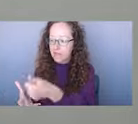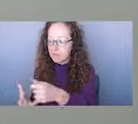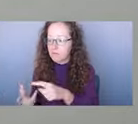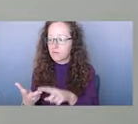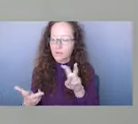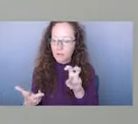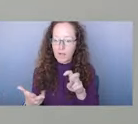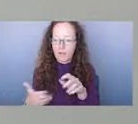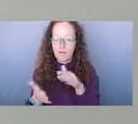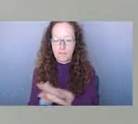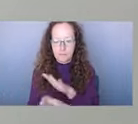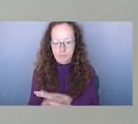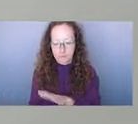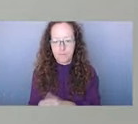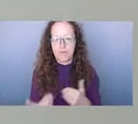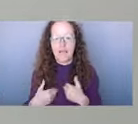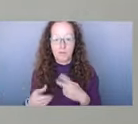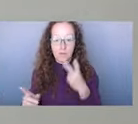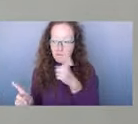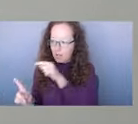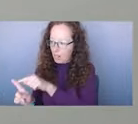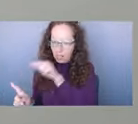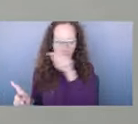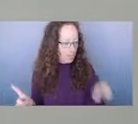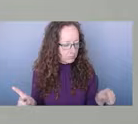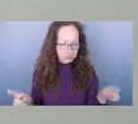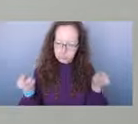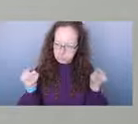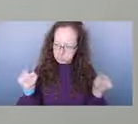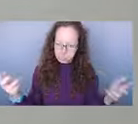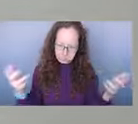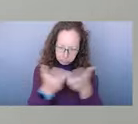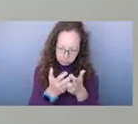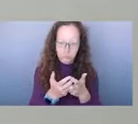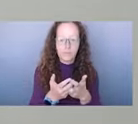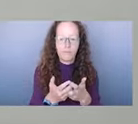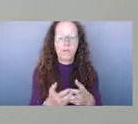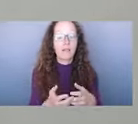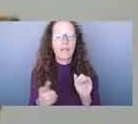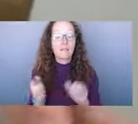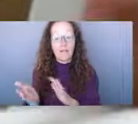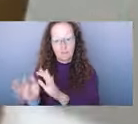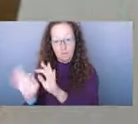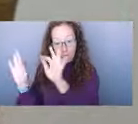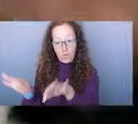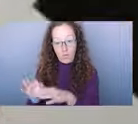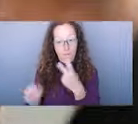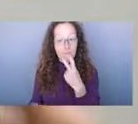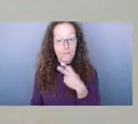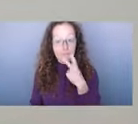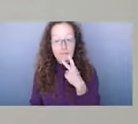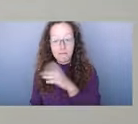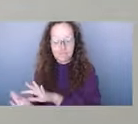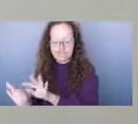trace this all the way through to the label. Now we would have this pink portion of the form in